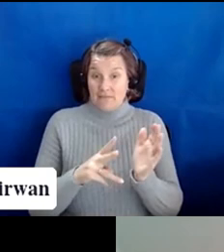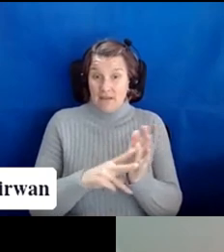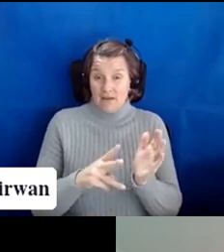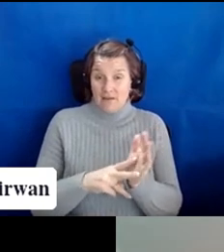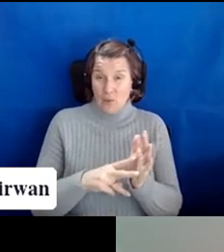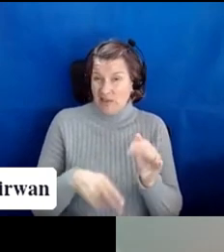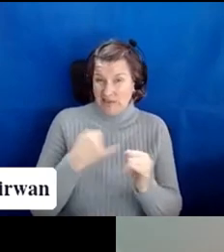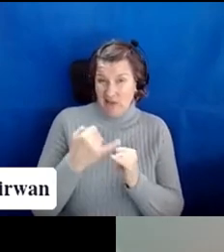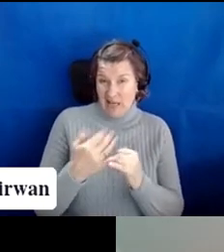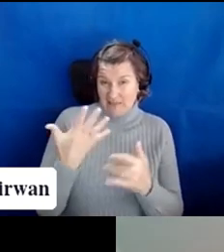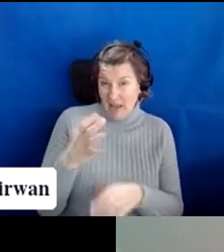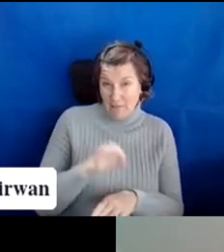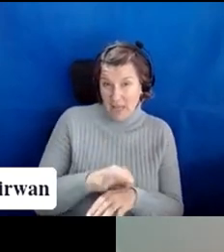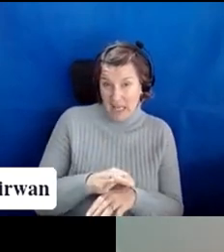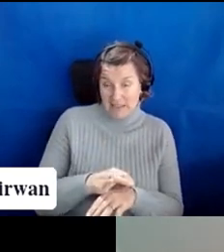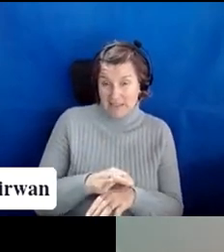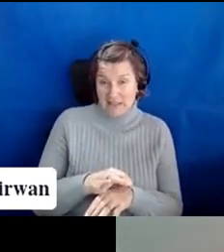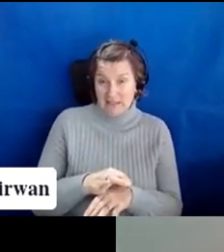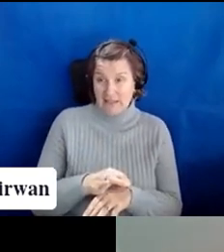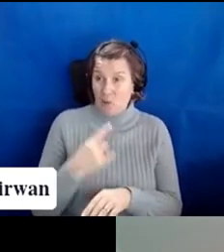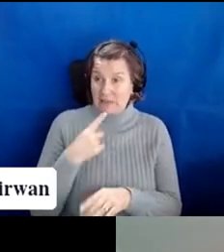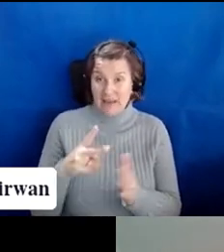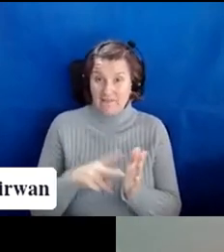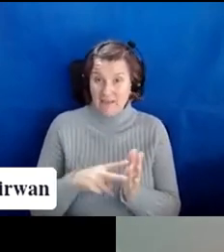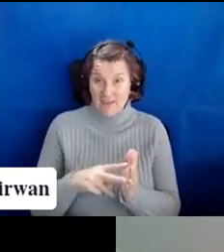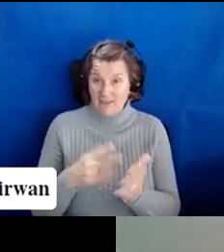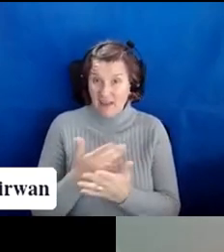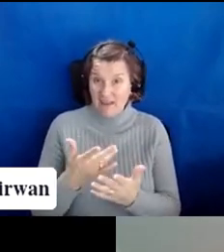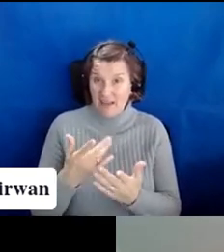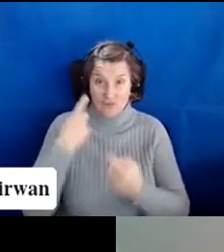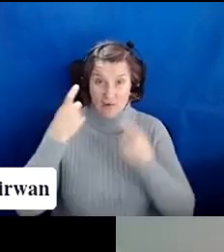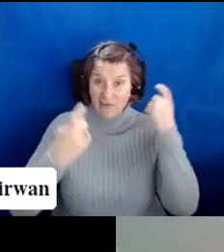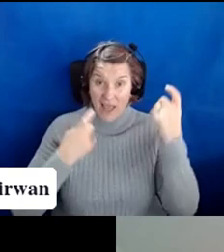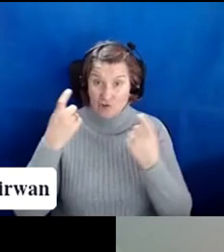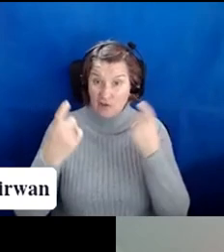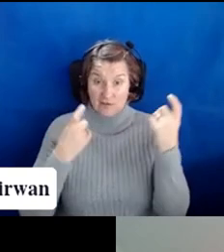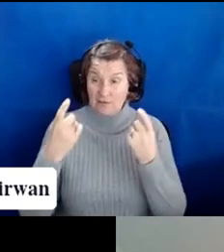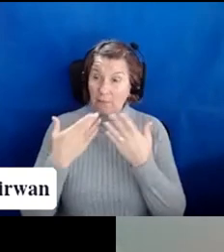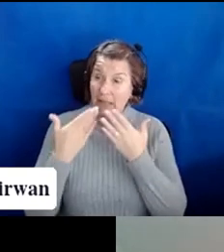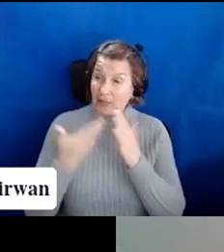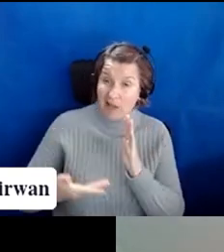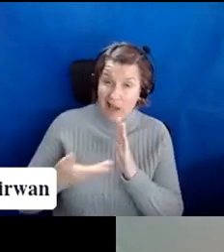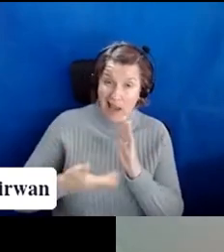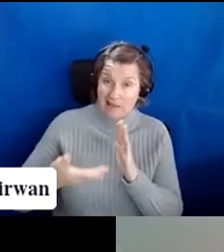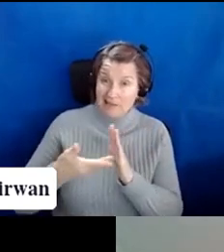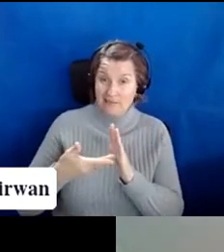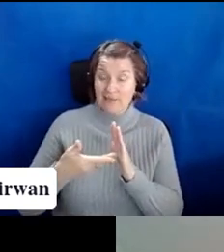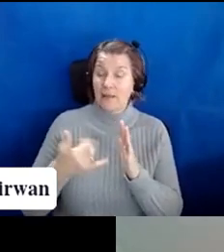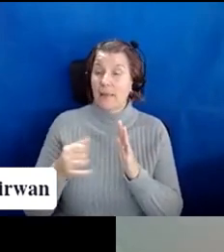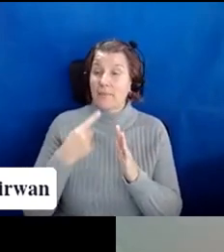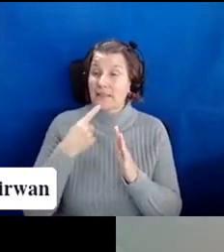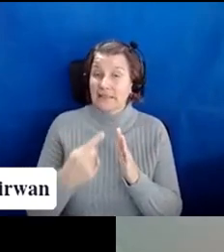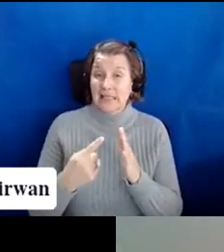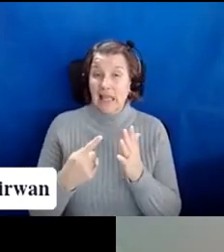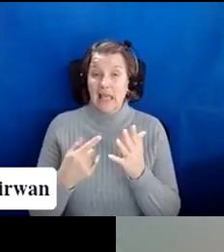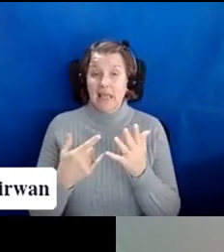the last 5 minutes now, so I will say, Vivian, if you've got any reflections on that, please do add it. But also maybe just segue